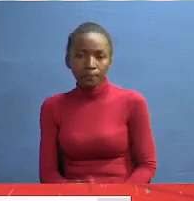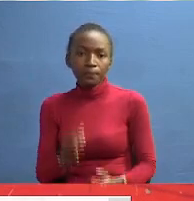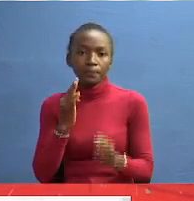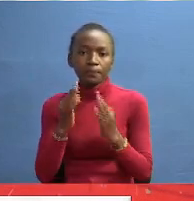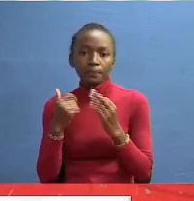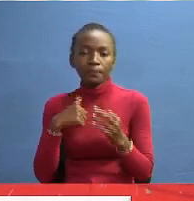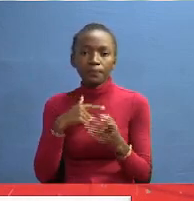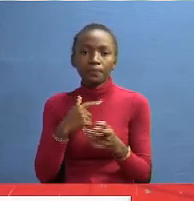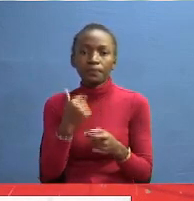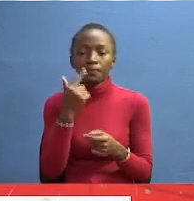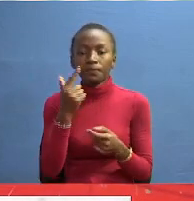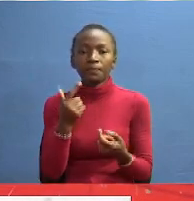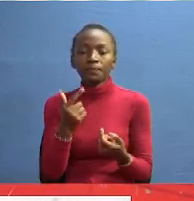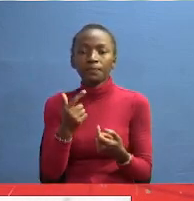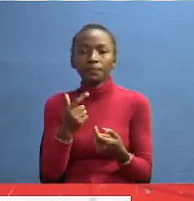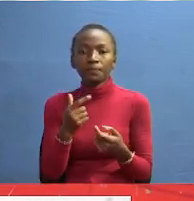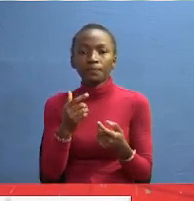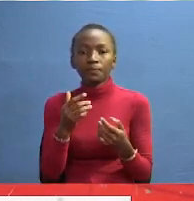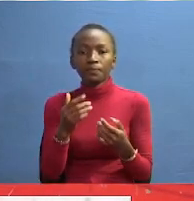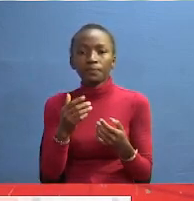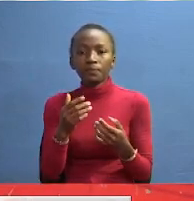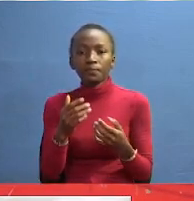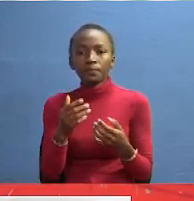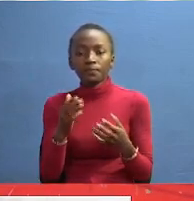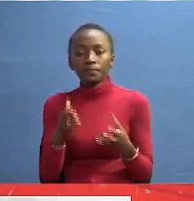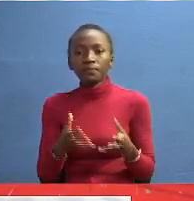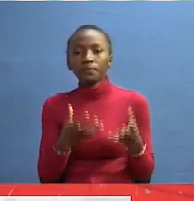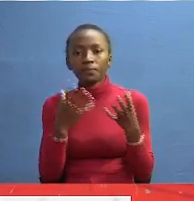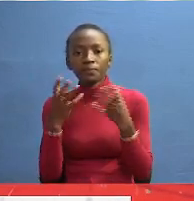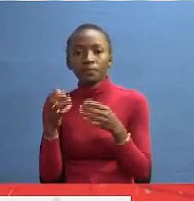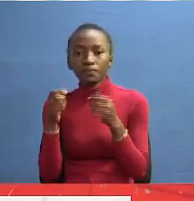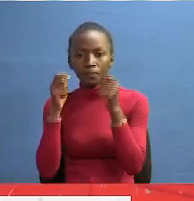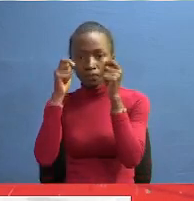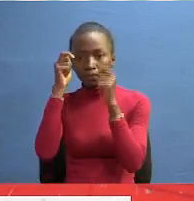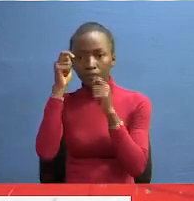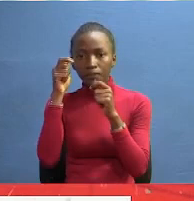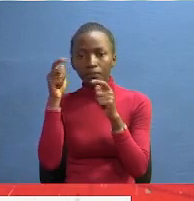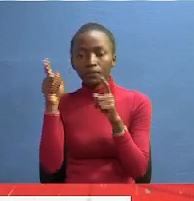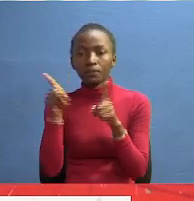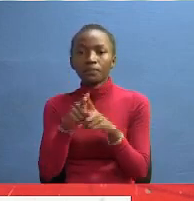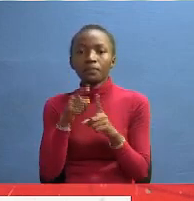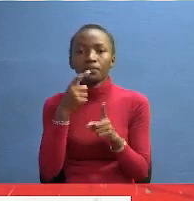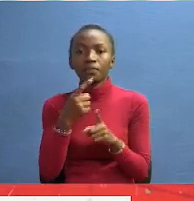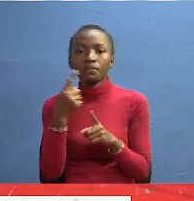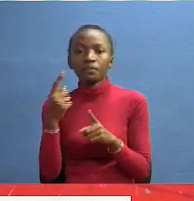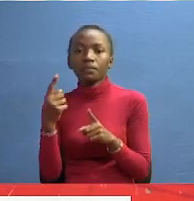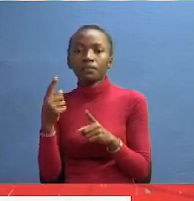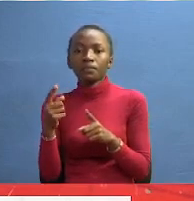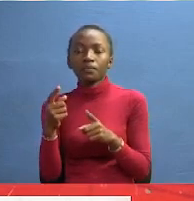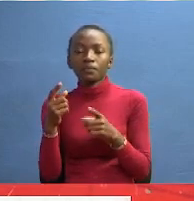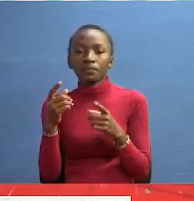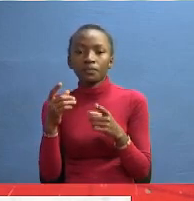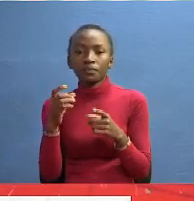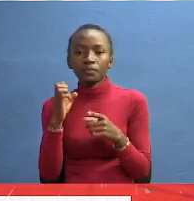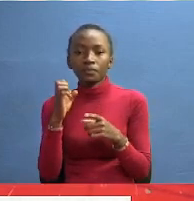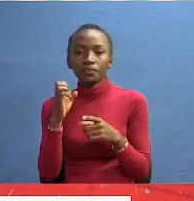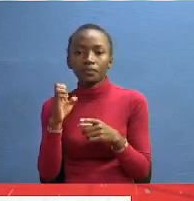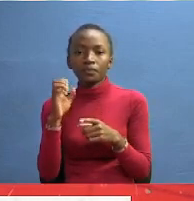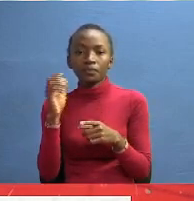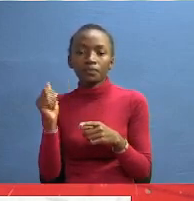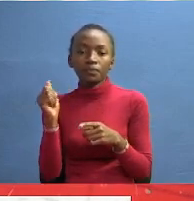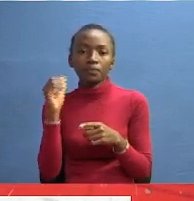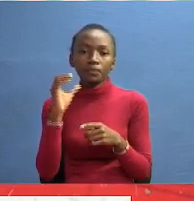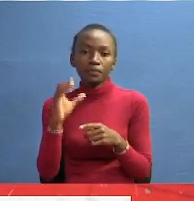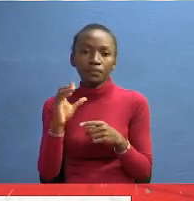military and let every state or let every partner of the EAC bring in military so that they can go to Congo, are we